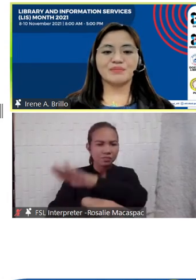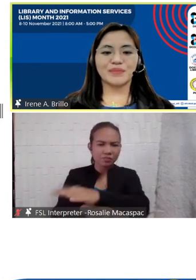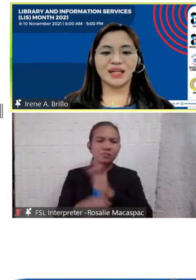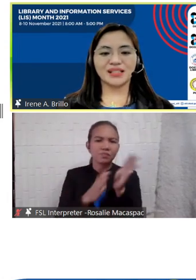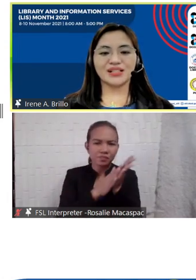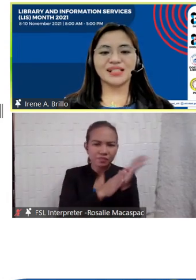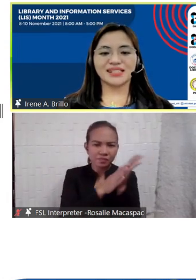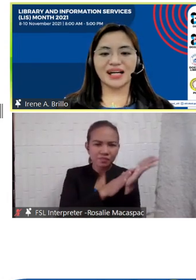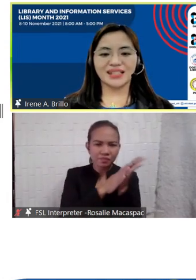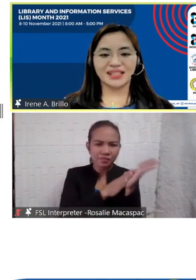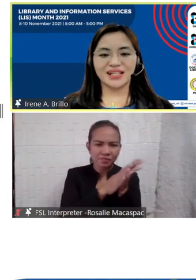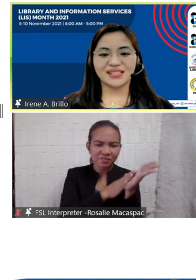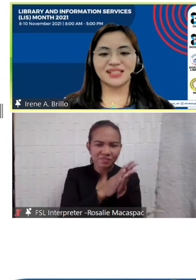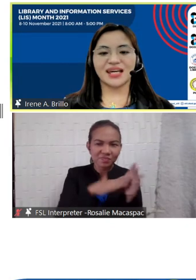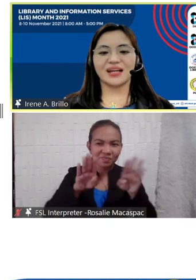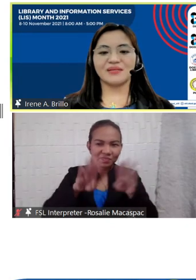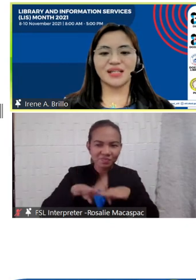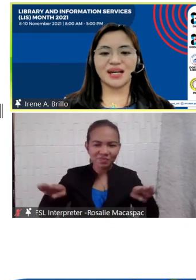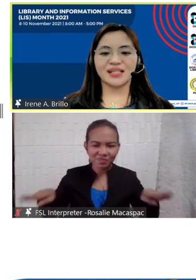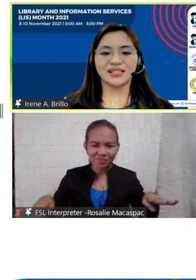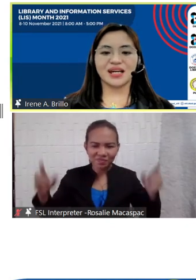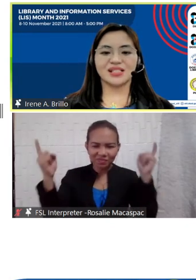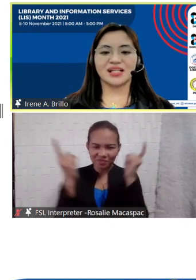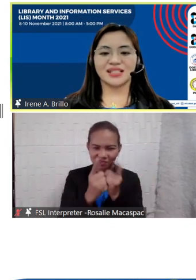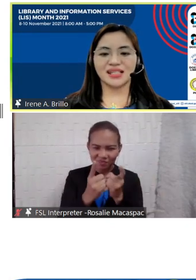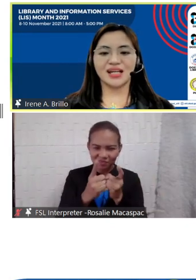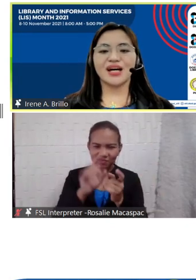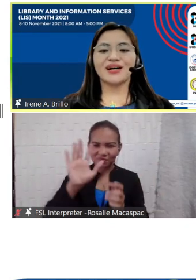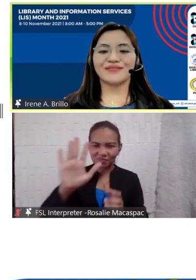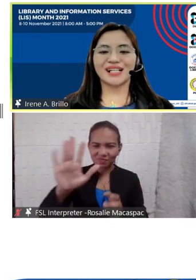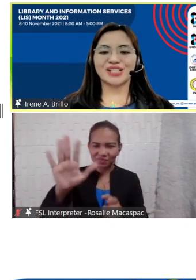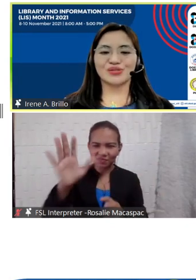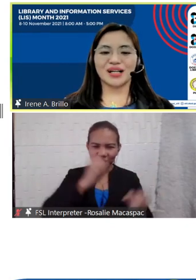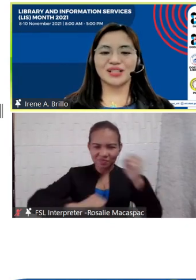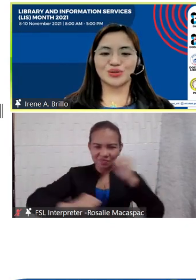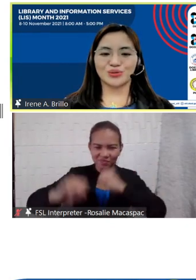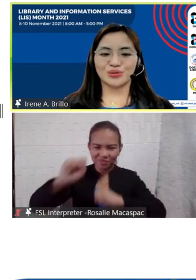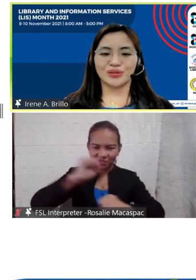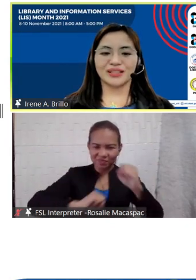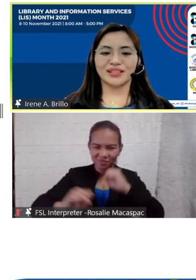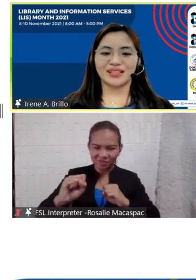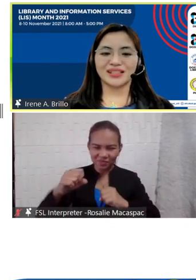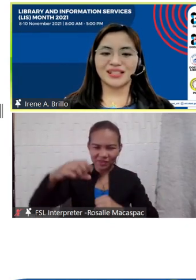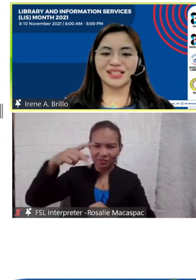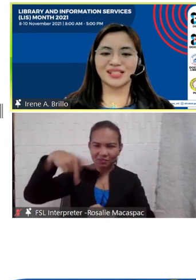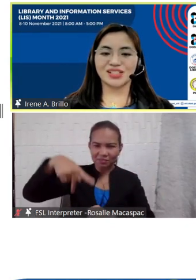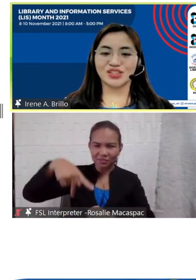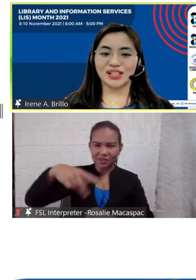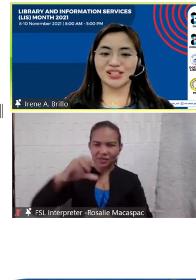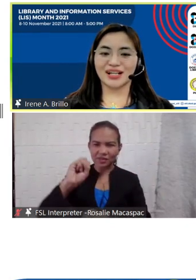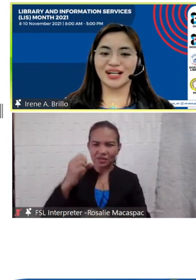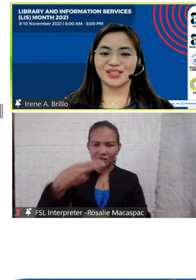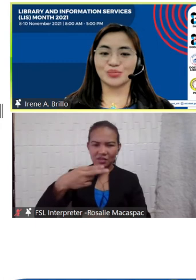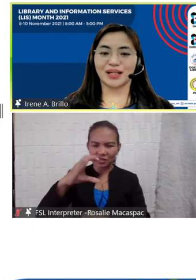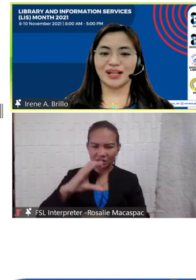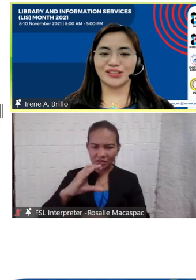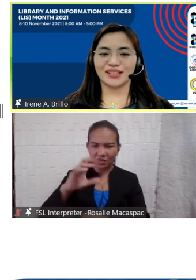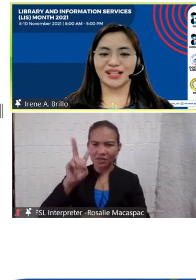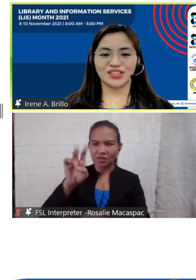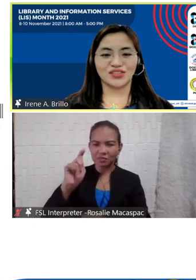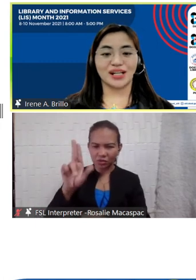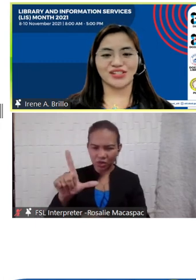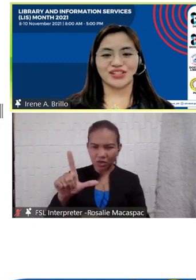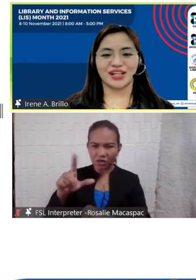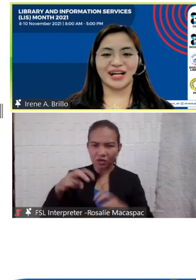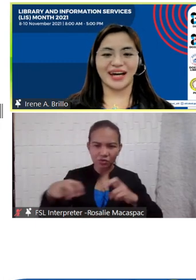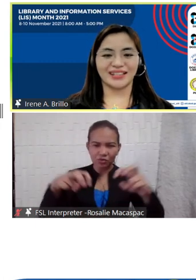bata, Meet Your Scientists and PSHC Virtual Tour. This is a treasure hunt, so magkakaroon